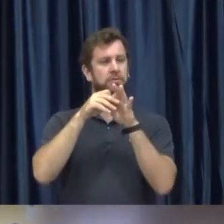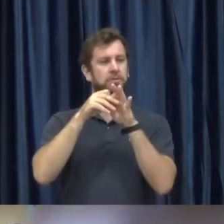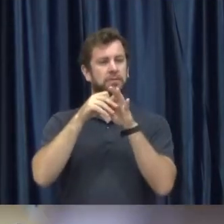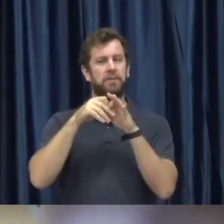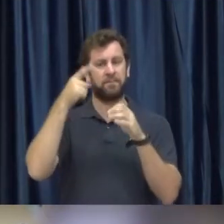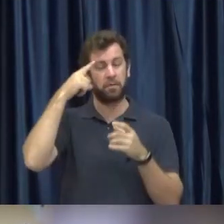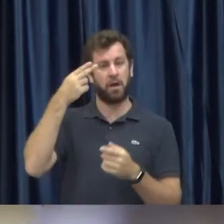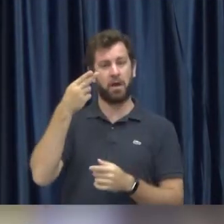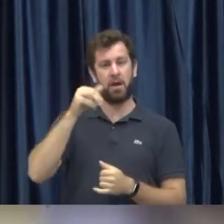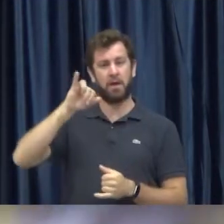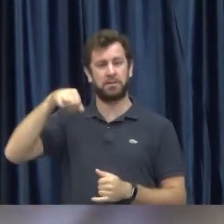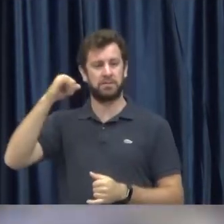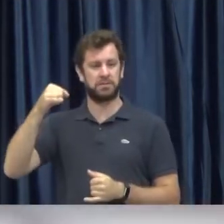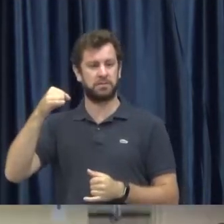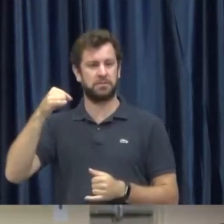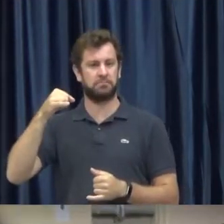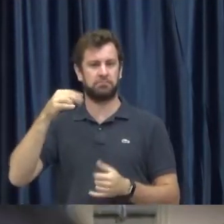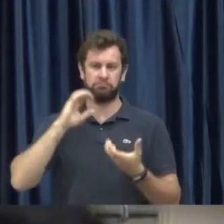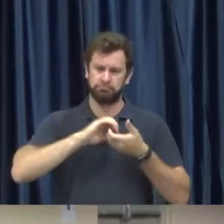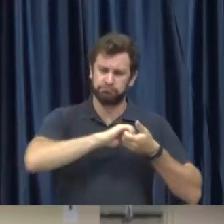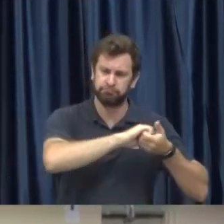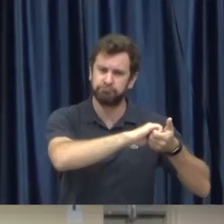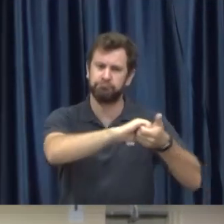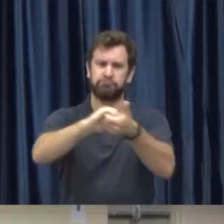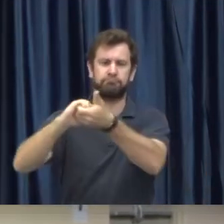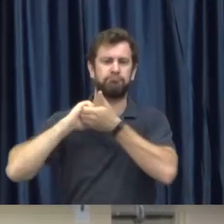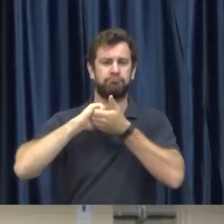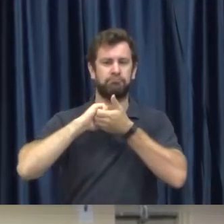People come together from all over the world.